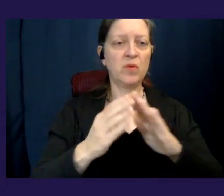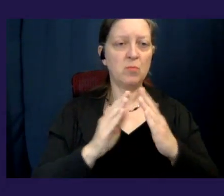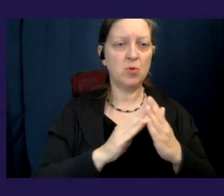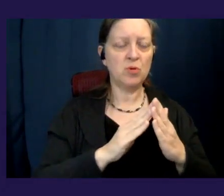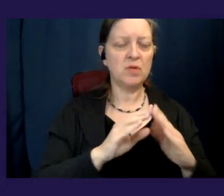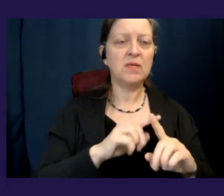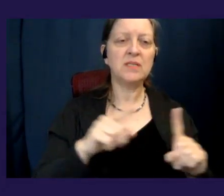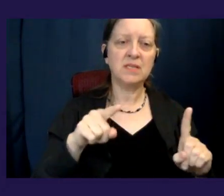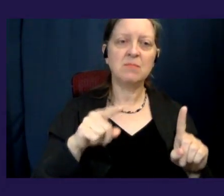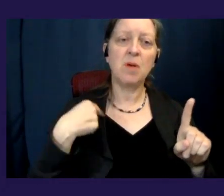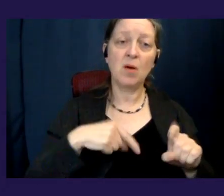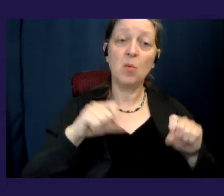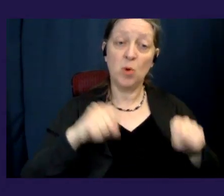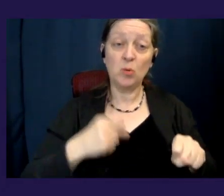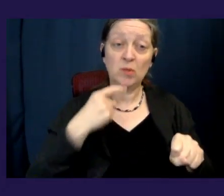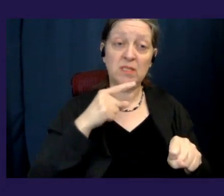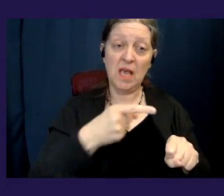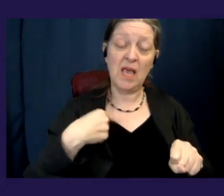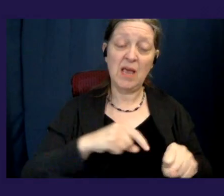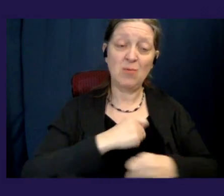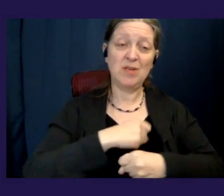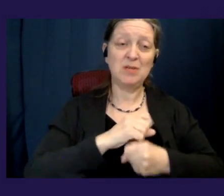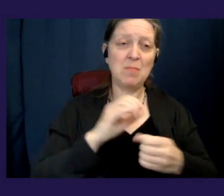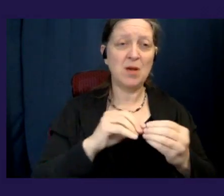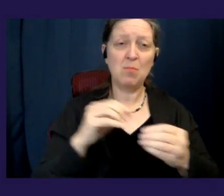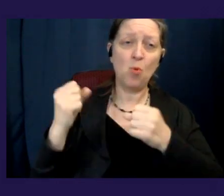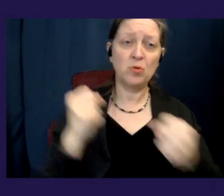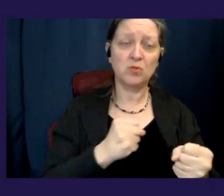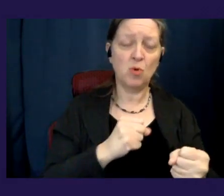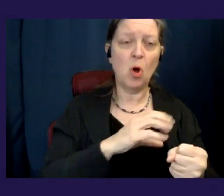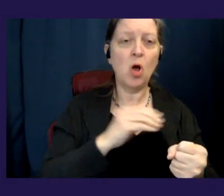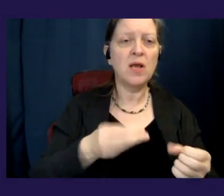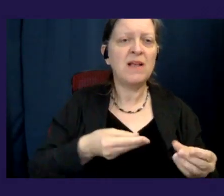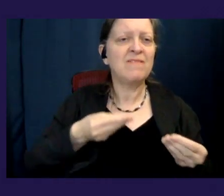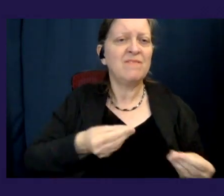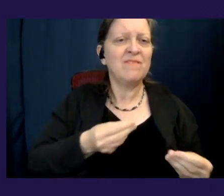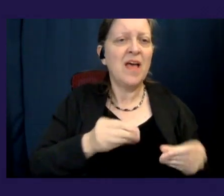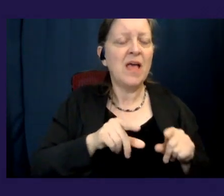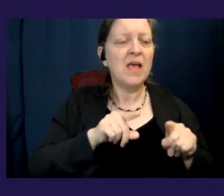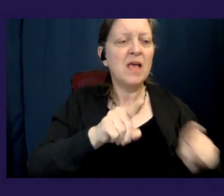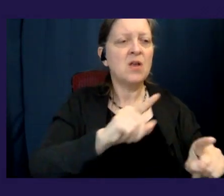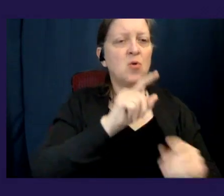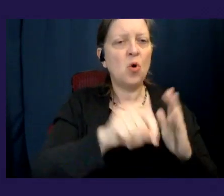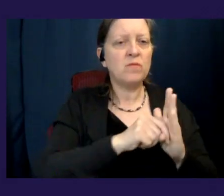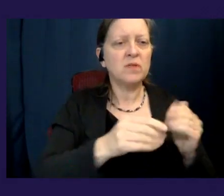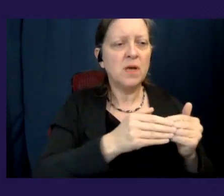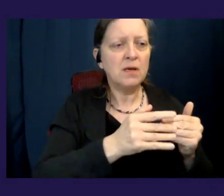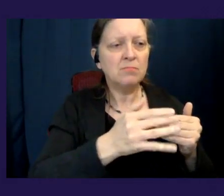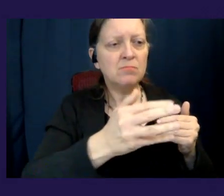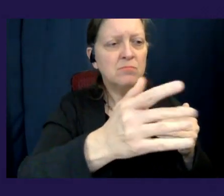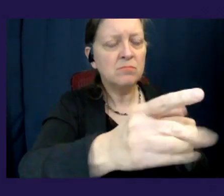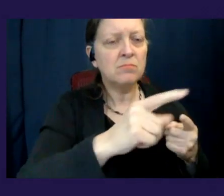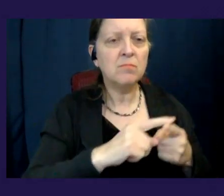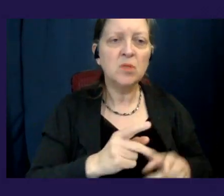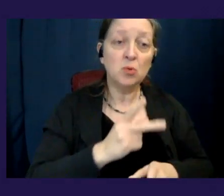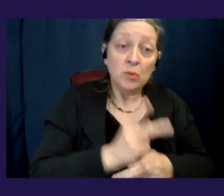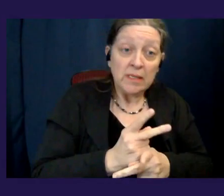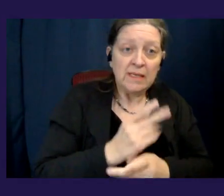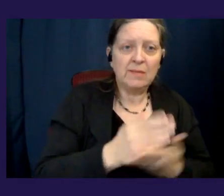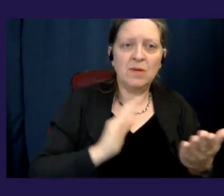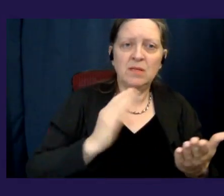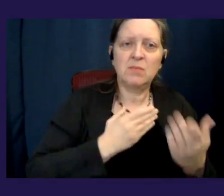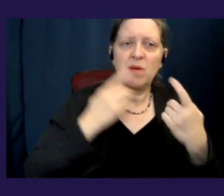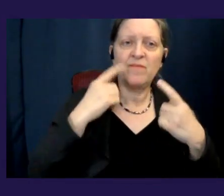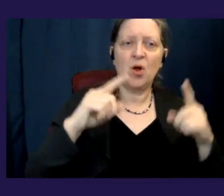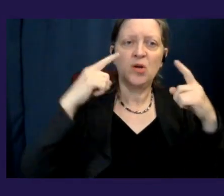be strengthened and fertilized over time so that we can kind of keep some of the successes that we had during the pandemic, not